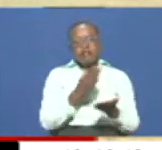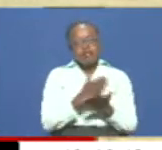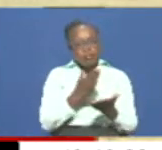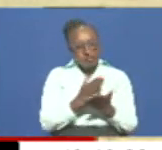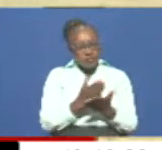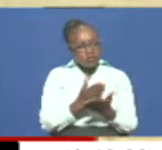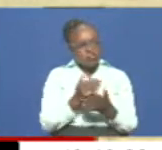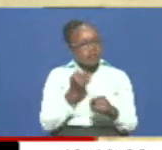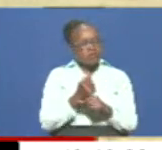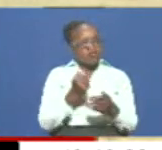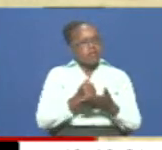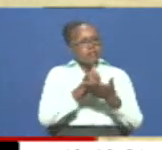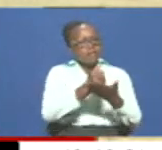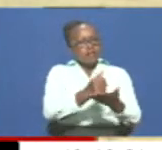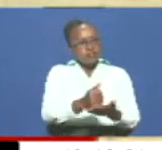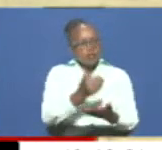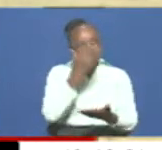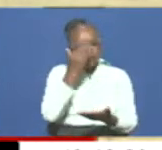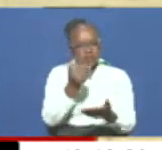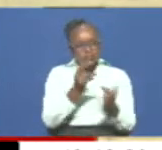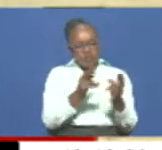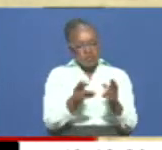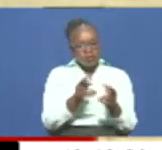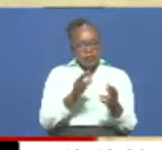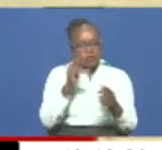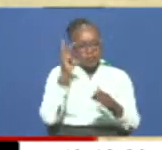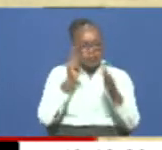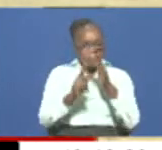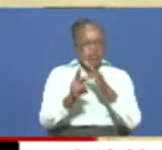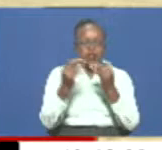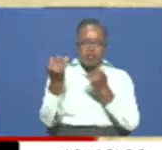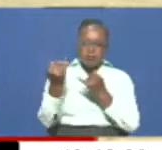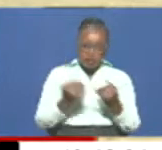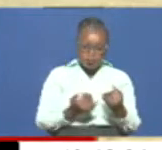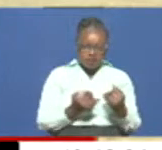assist them, because normally we invite professionals